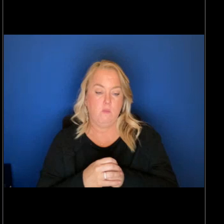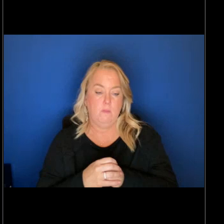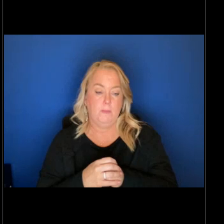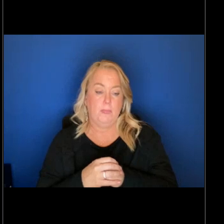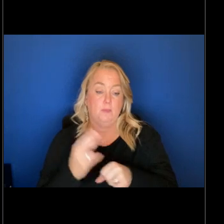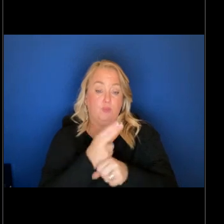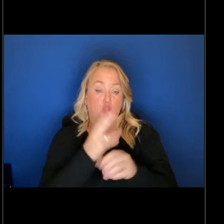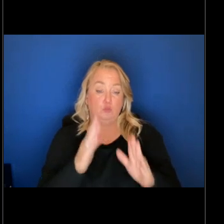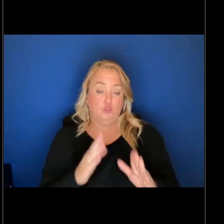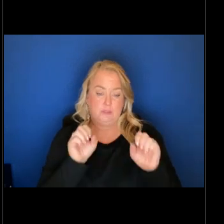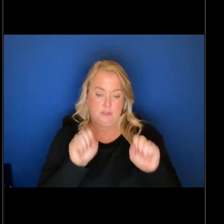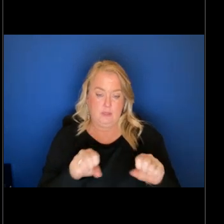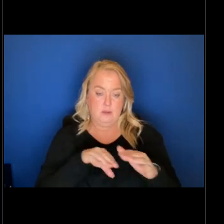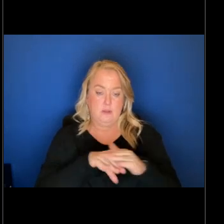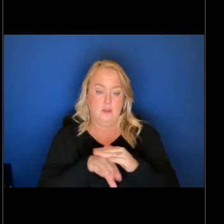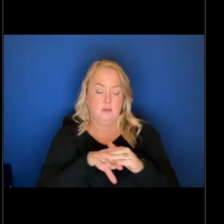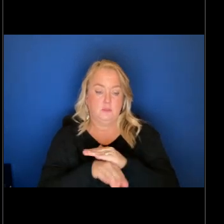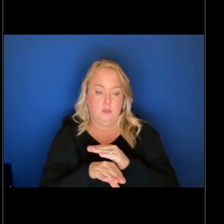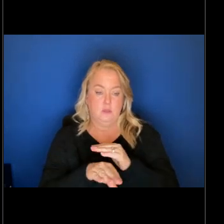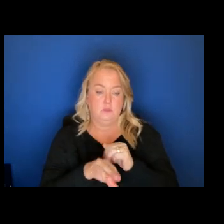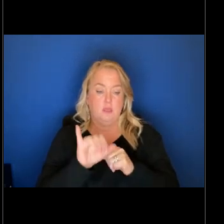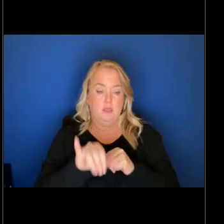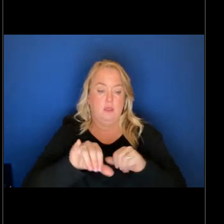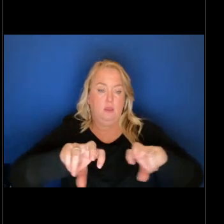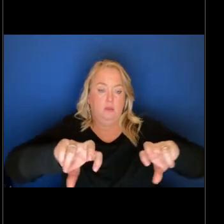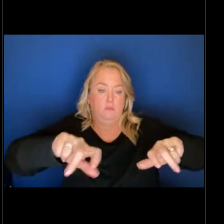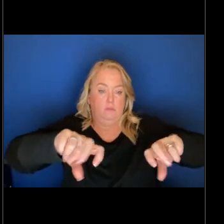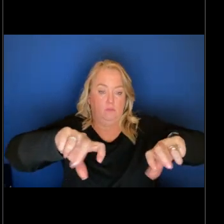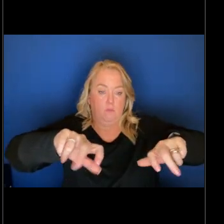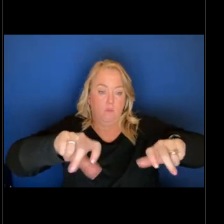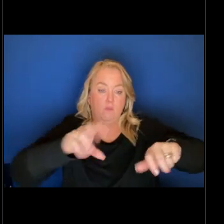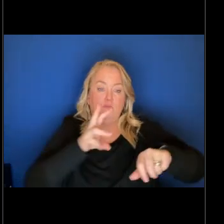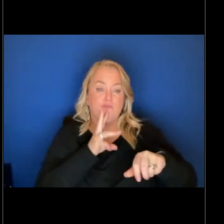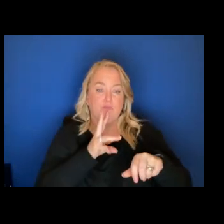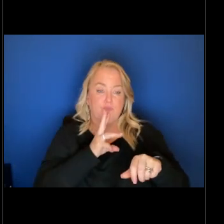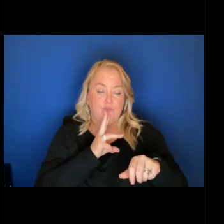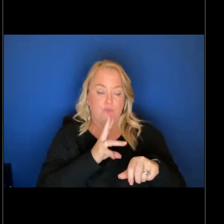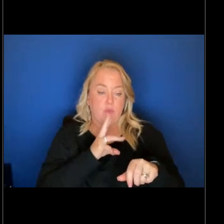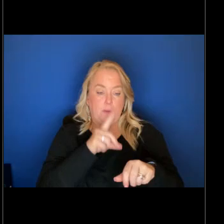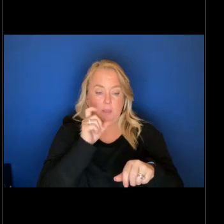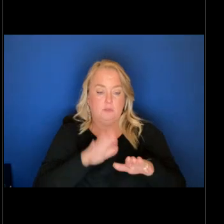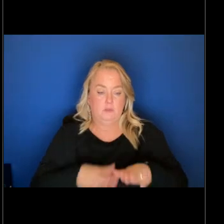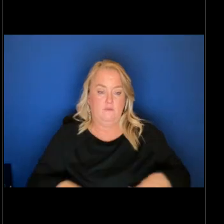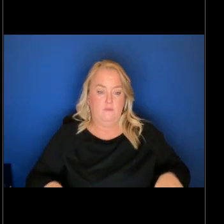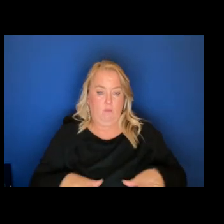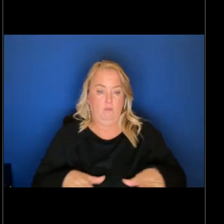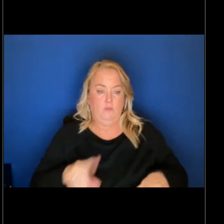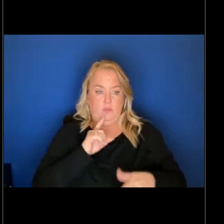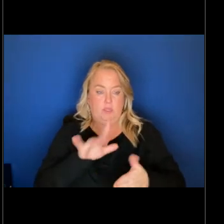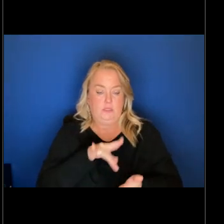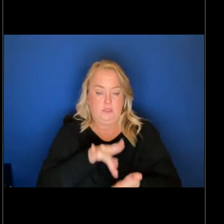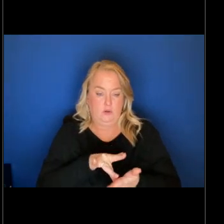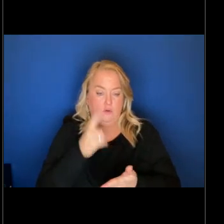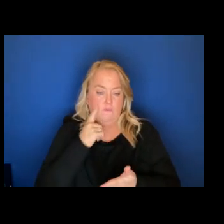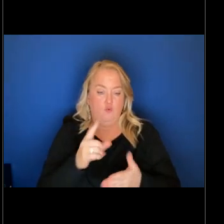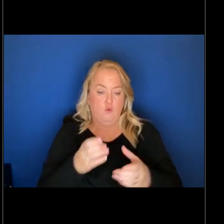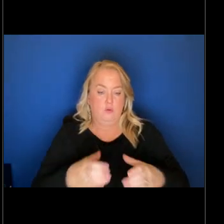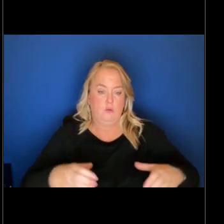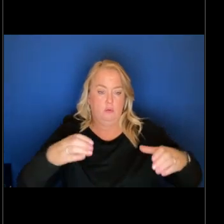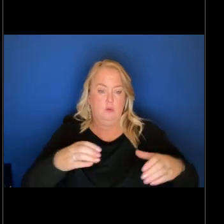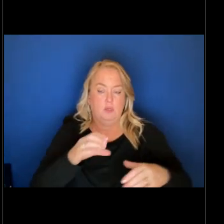Users can still access faucet controls since the clear floor space is centered on the sink itself.